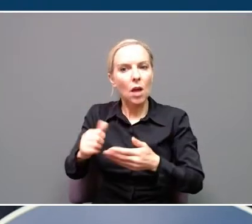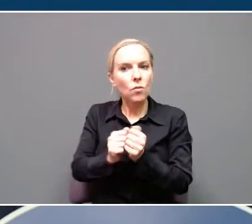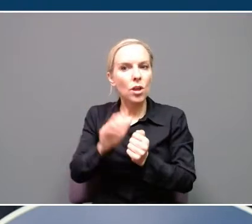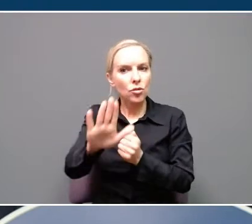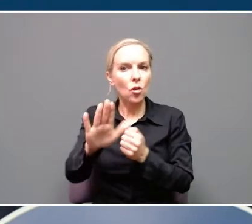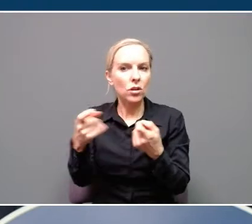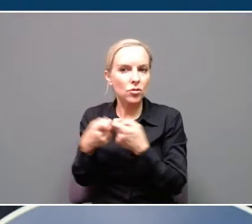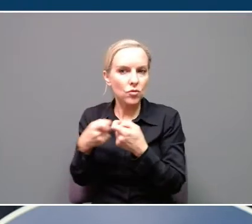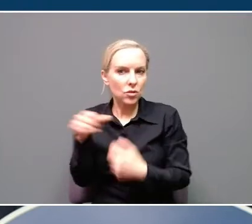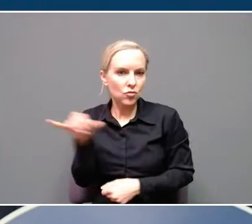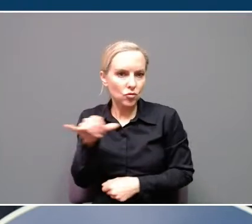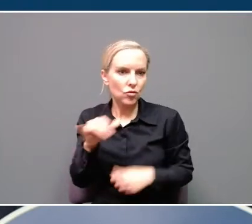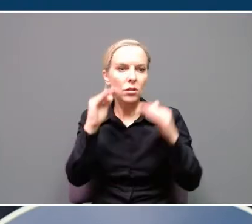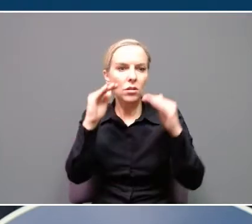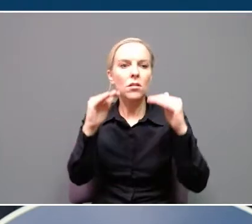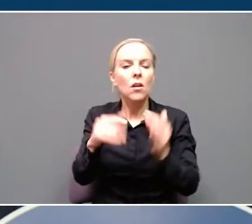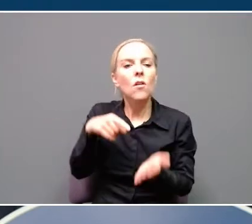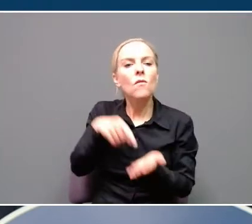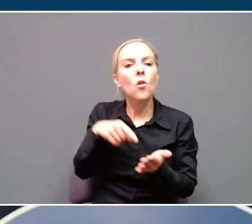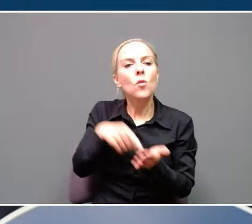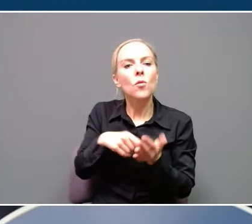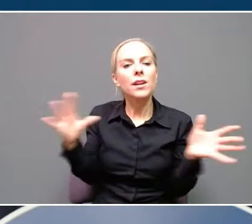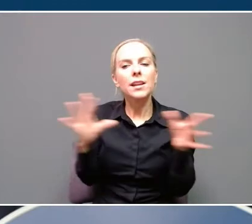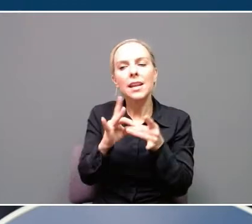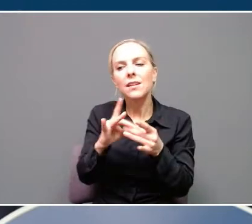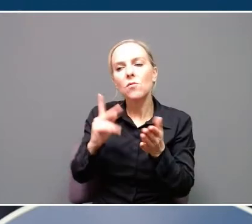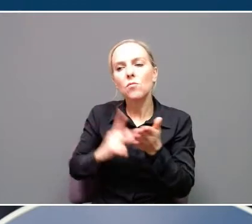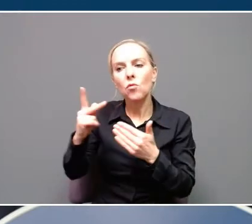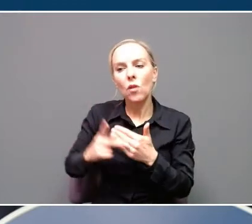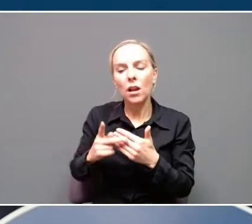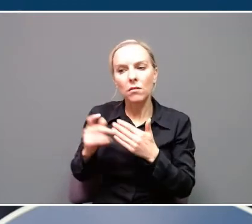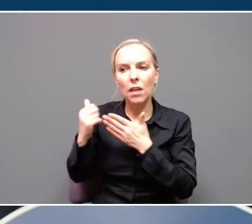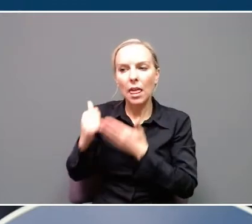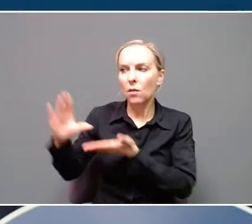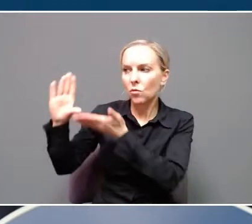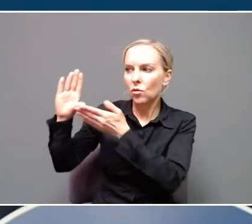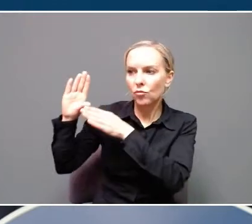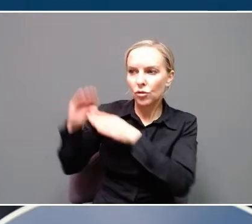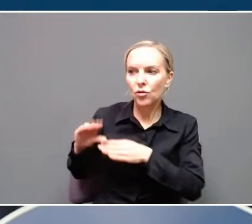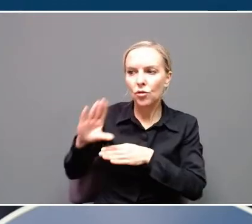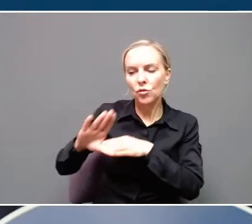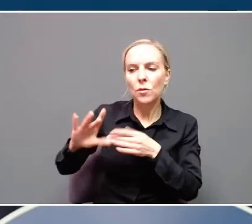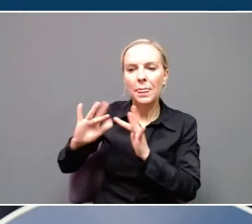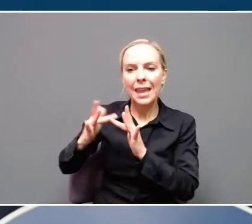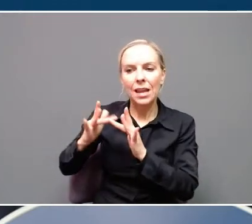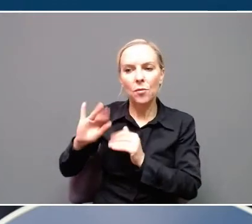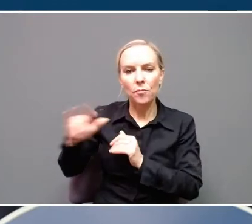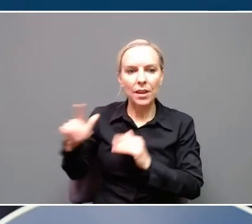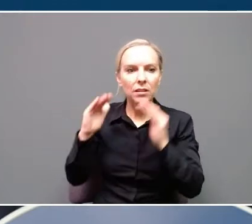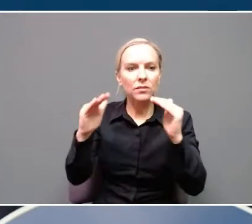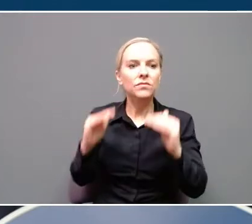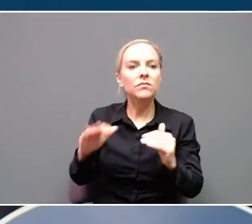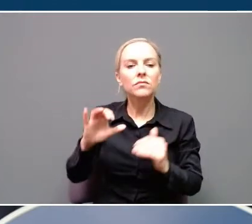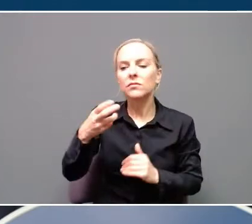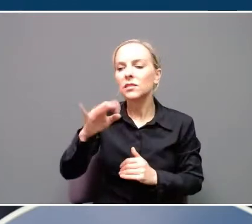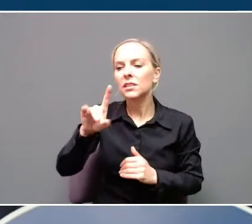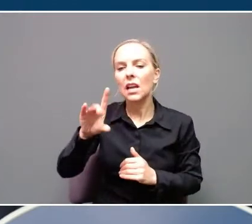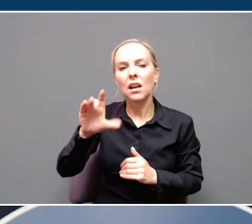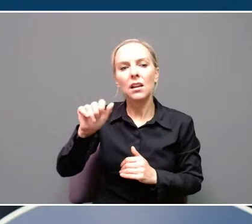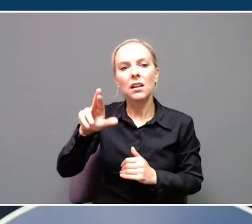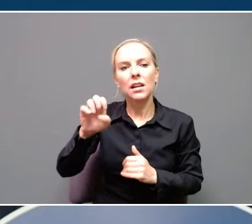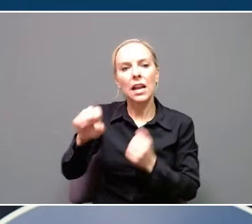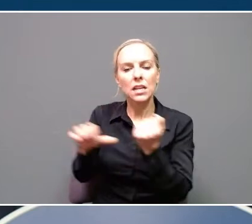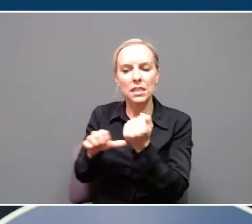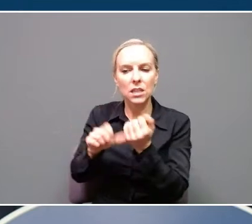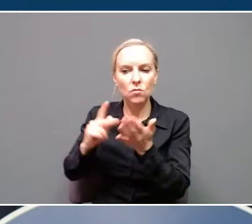the Affordable Connectivity Program that can help reduce your internet bills. Kentucky Child Care Assistance Program that can help you